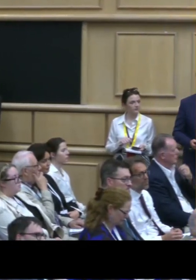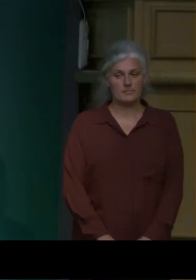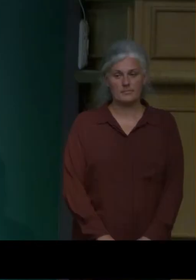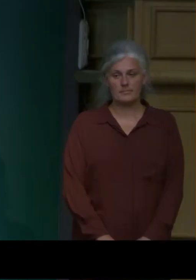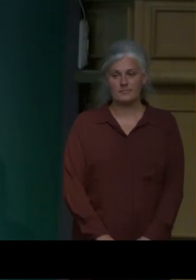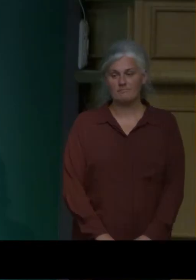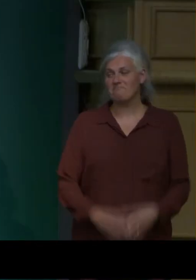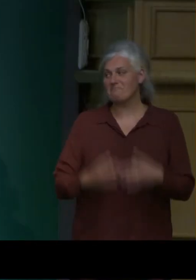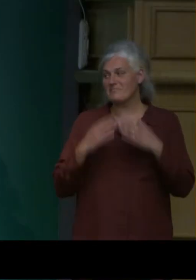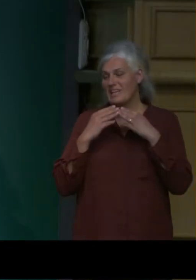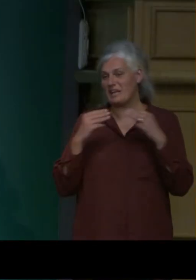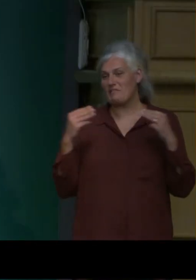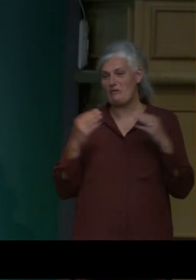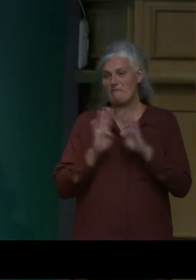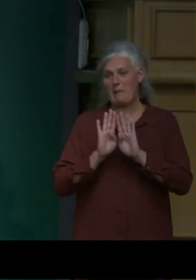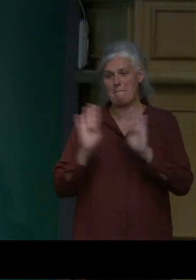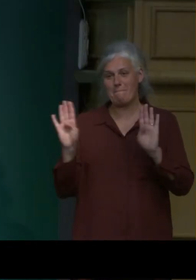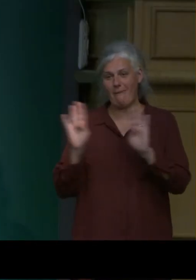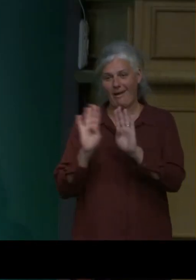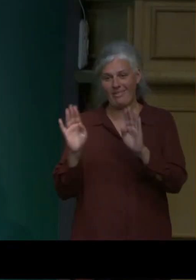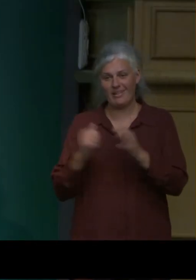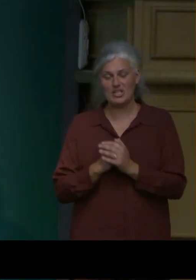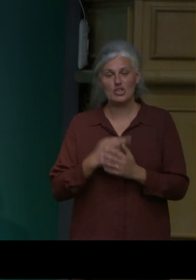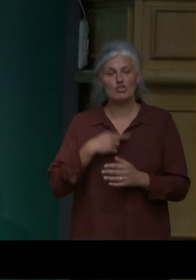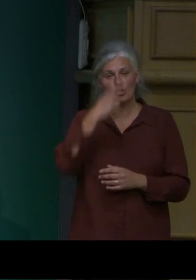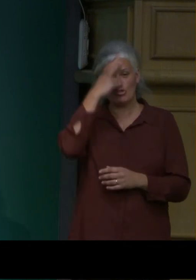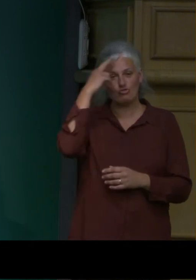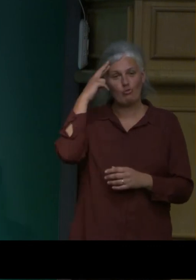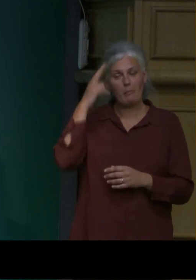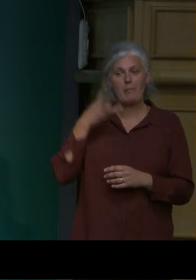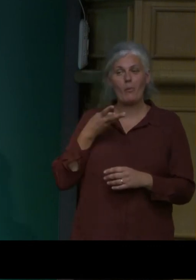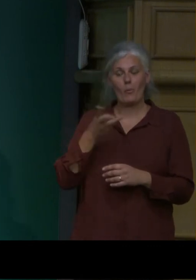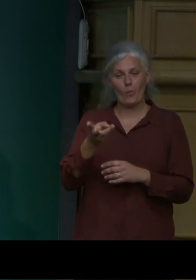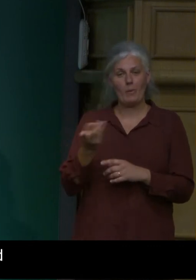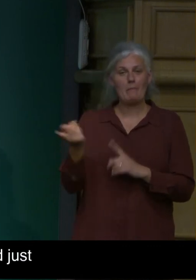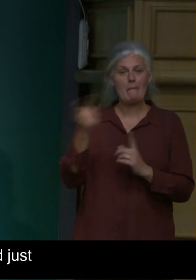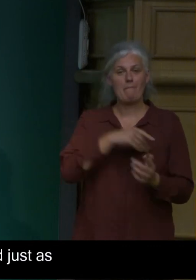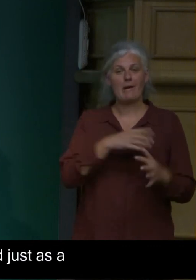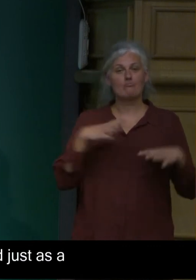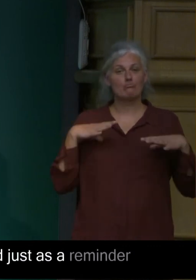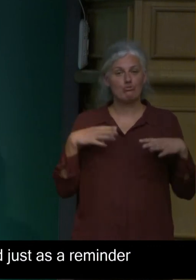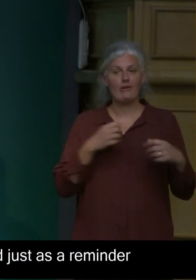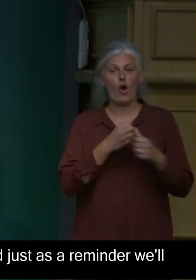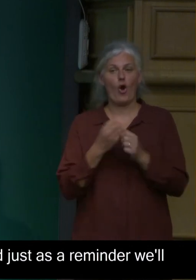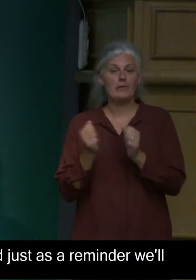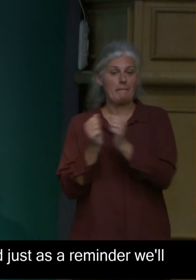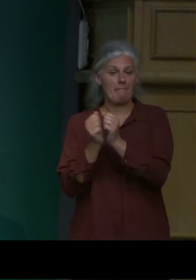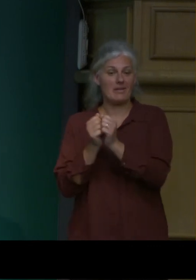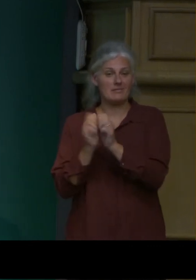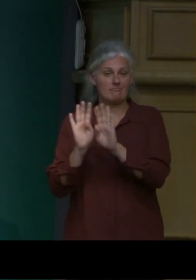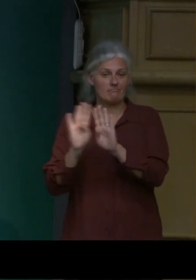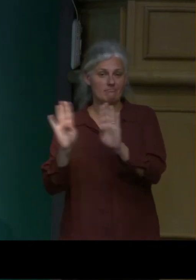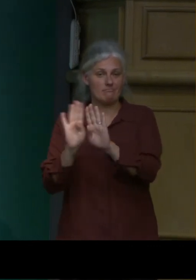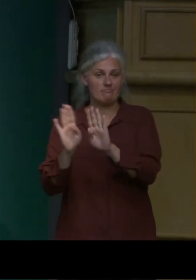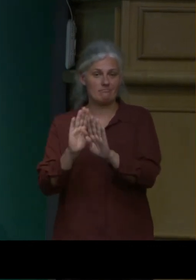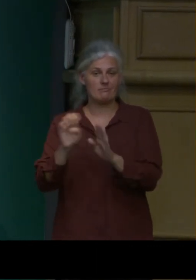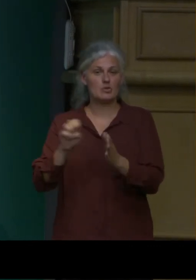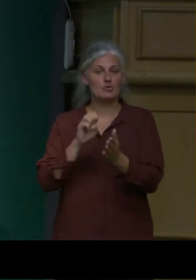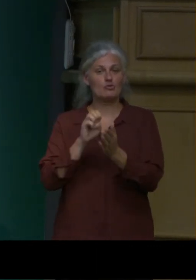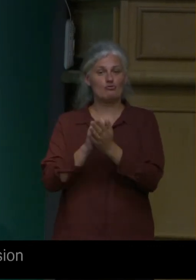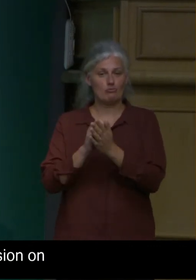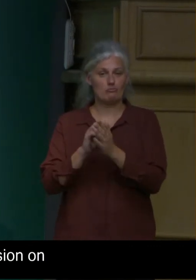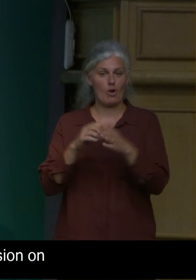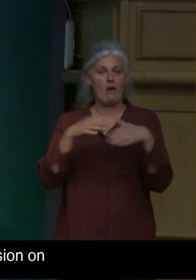thank you very much to that panel and just as a reminder would be coming back after the break to another session on a European common